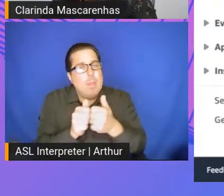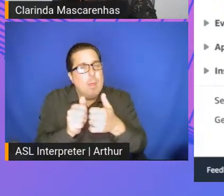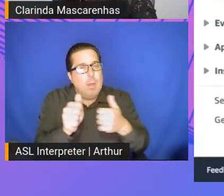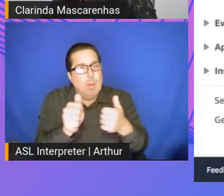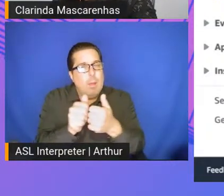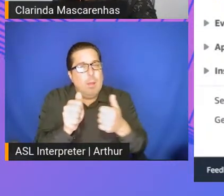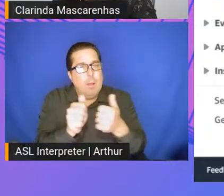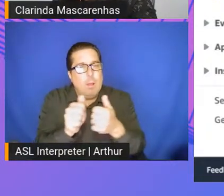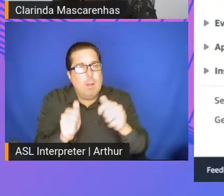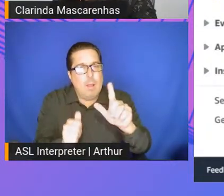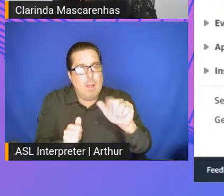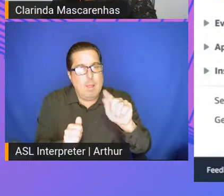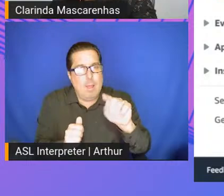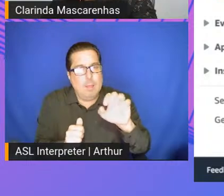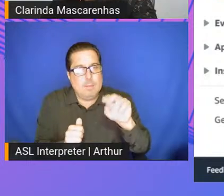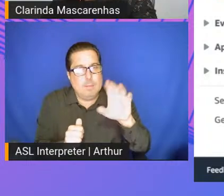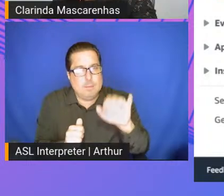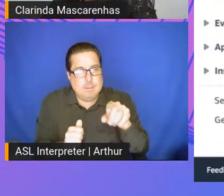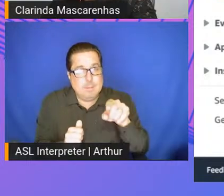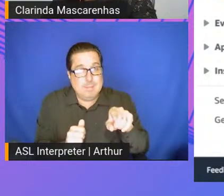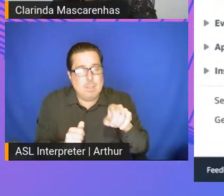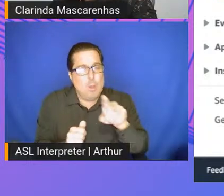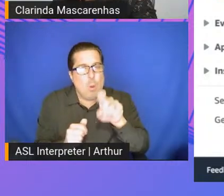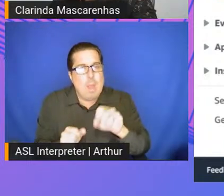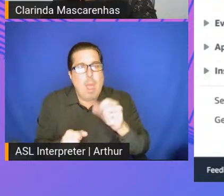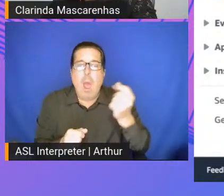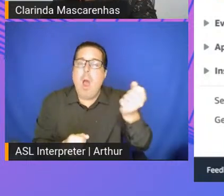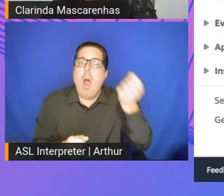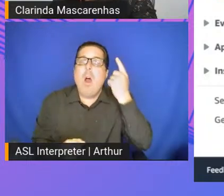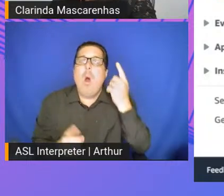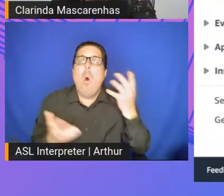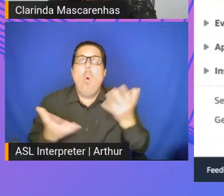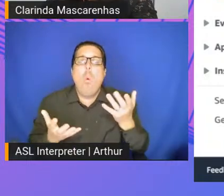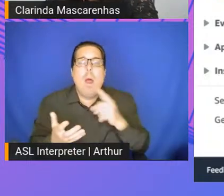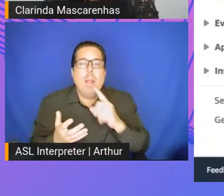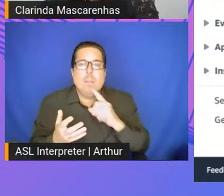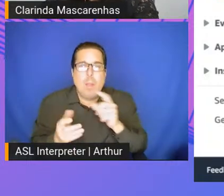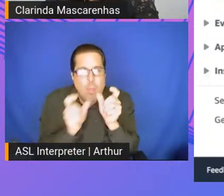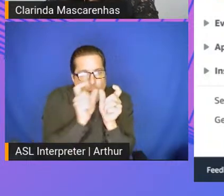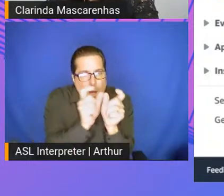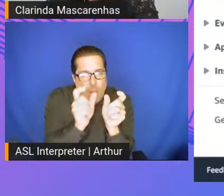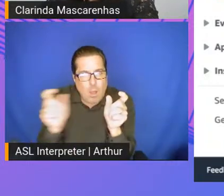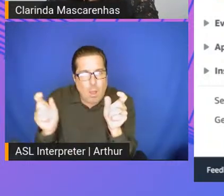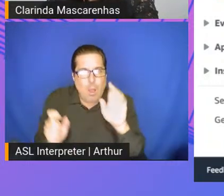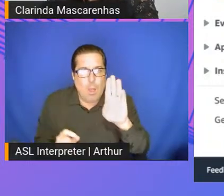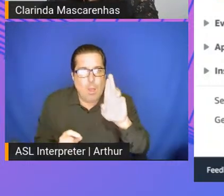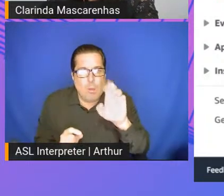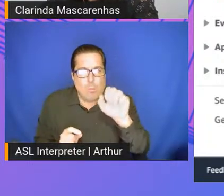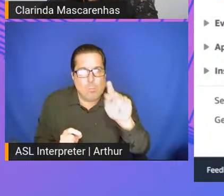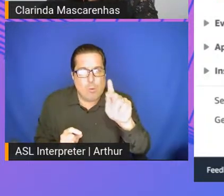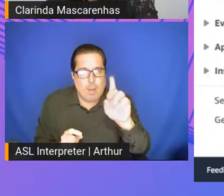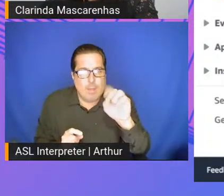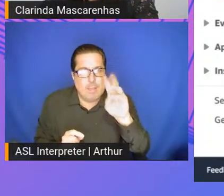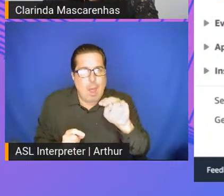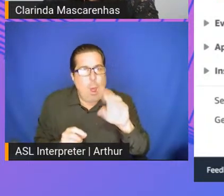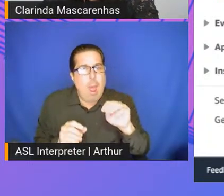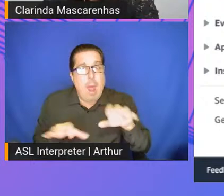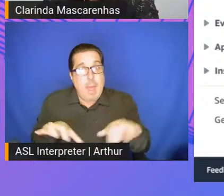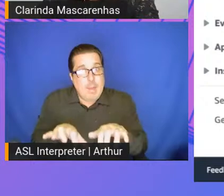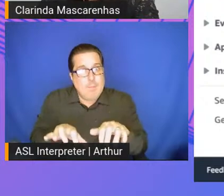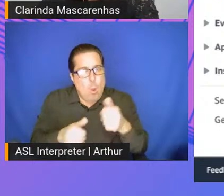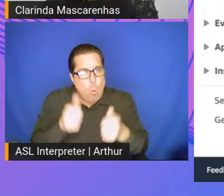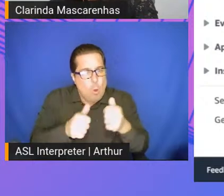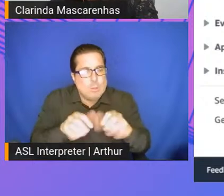can easily understand what's the breakdown and which activity workloads take longer